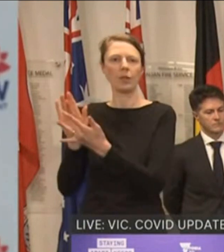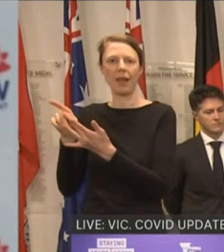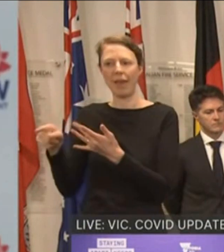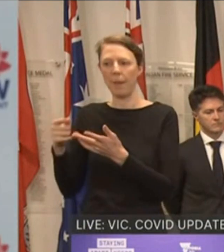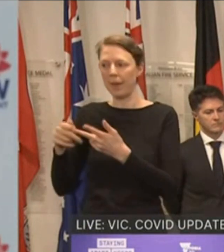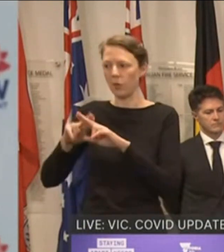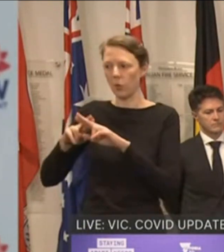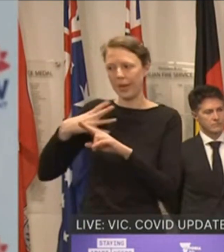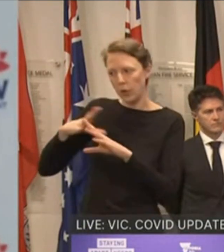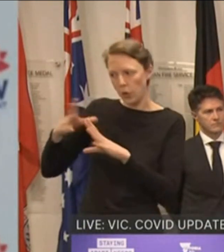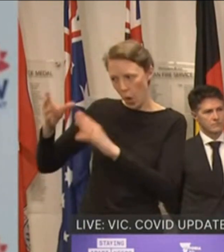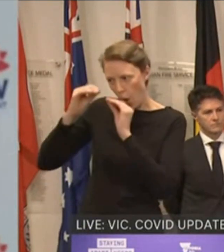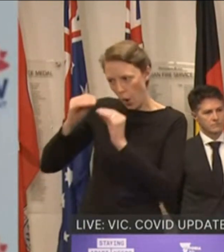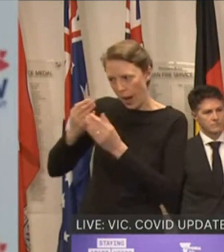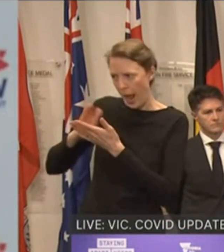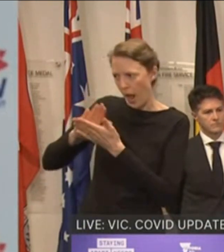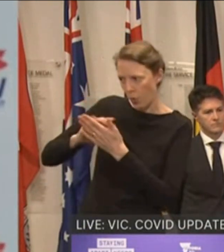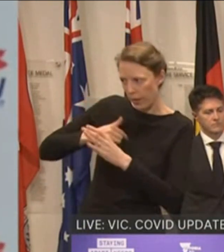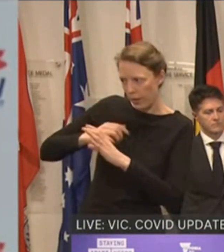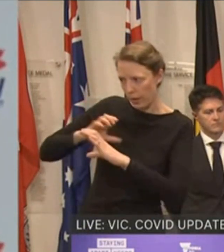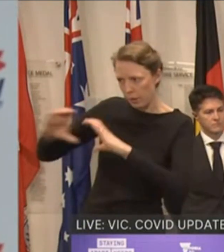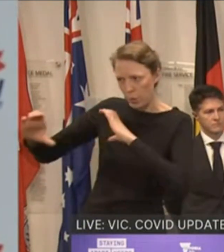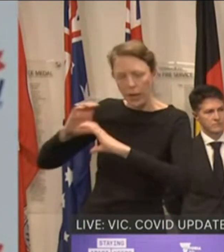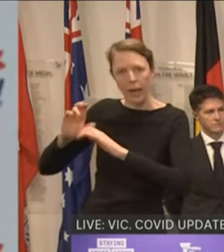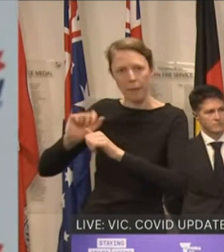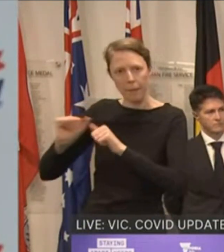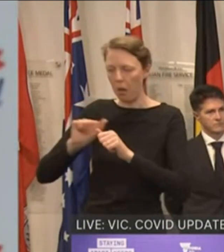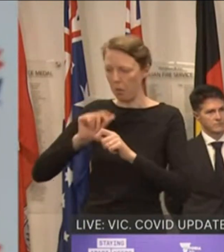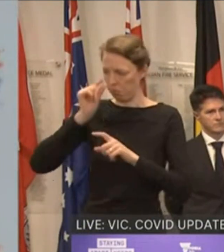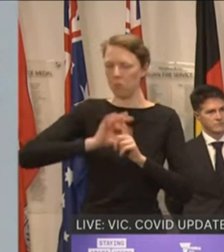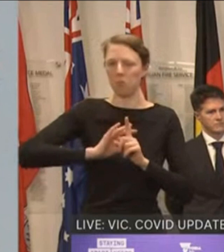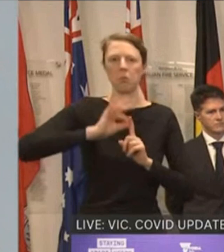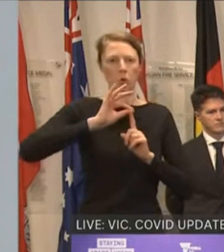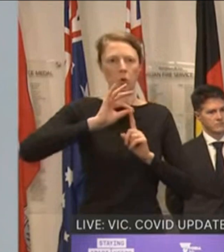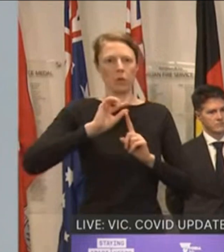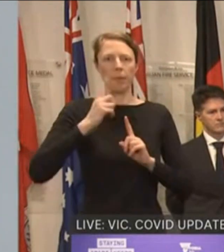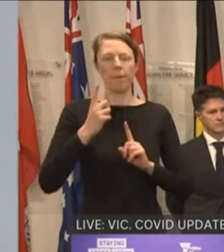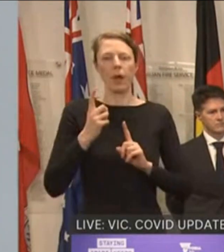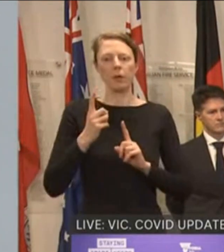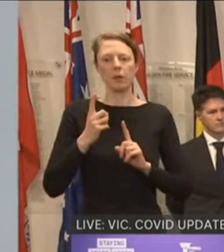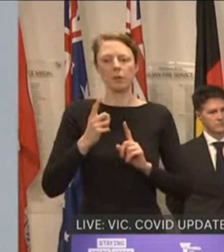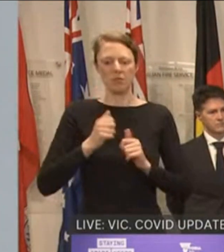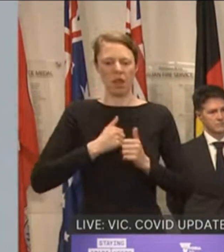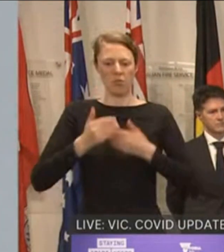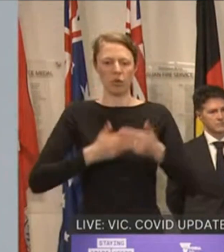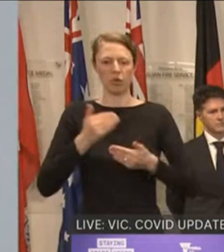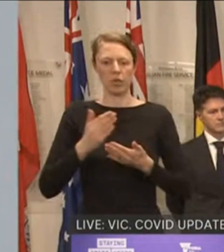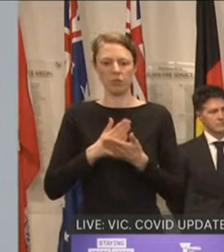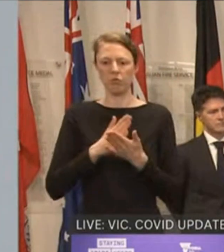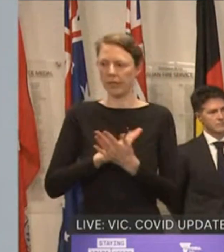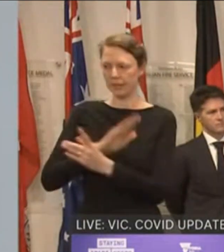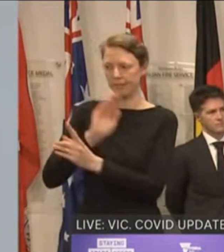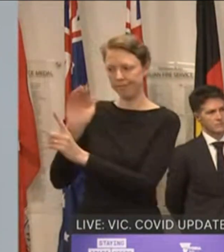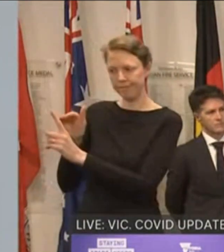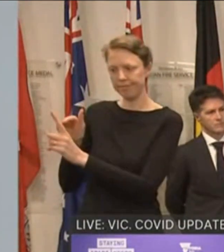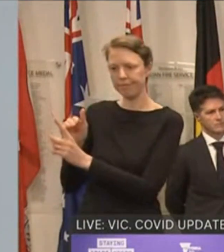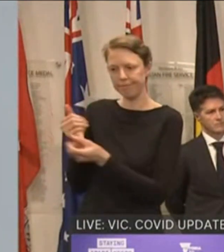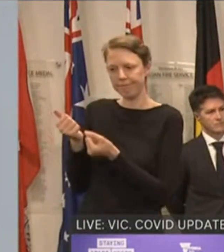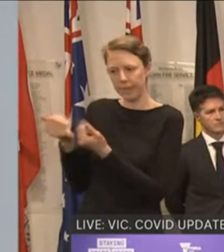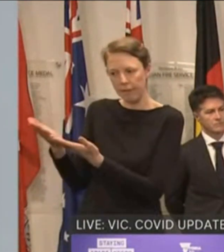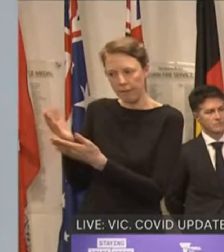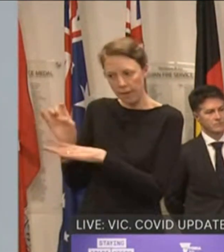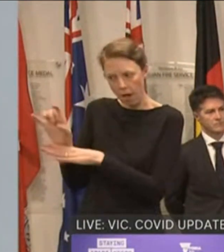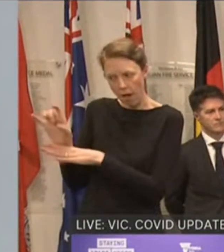in health risk issues or areas. Is that not sufficient for the health department? We'll use CCTV